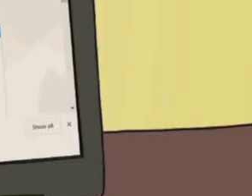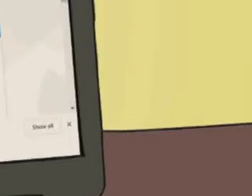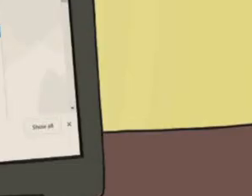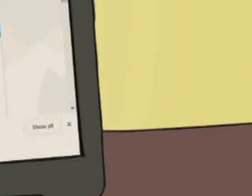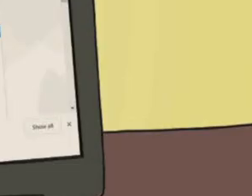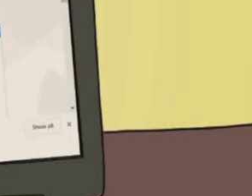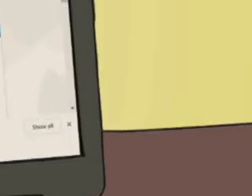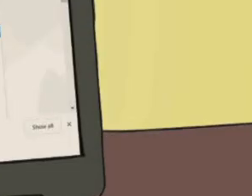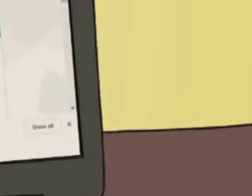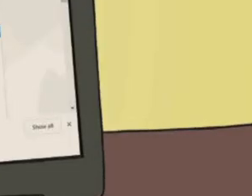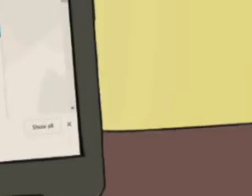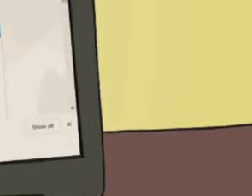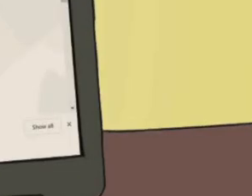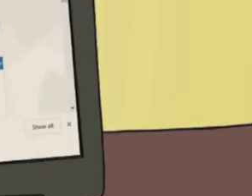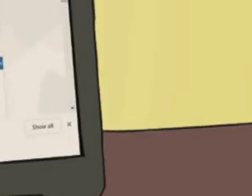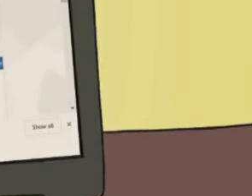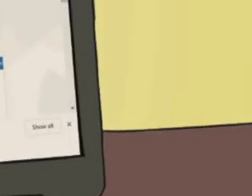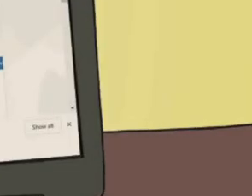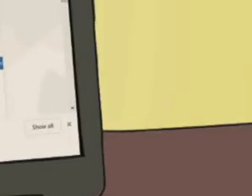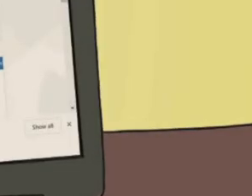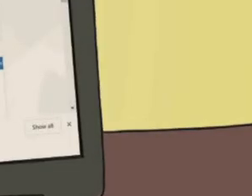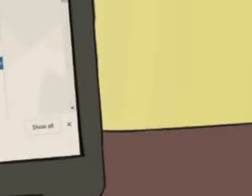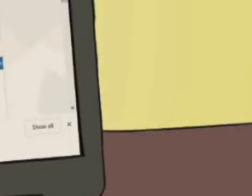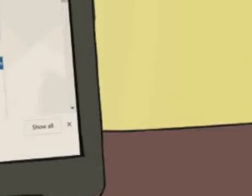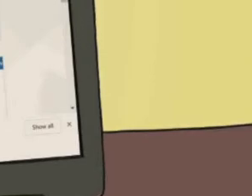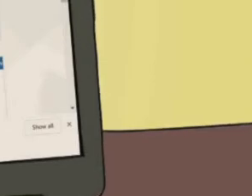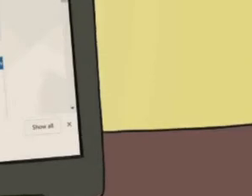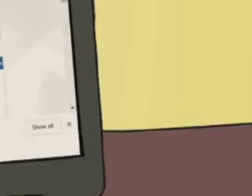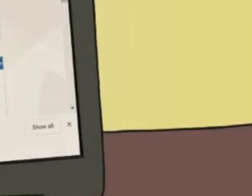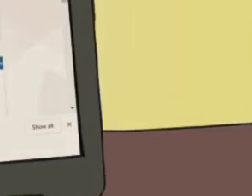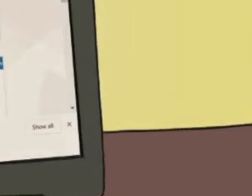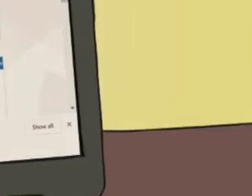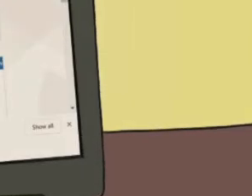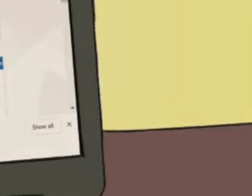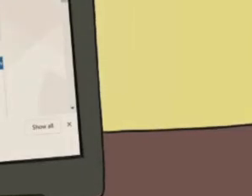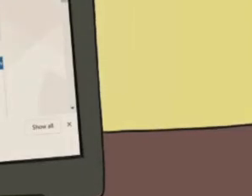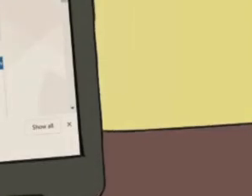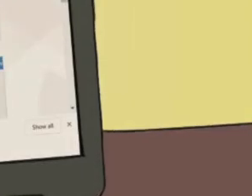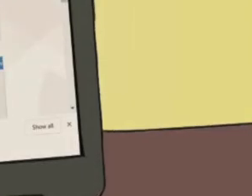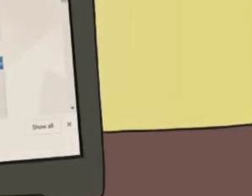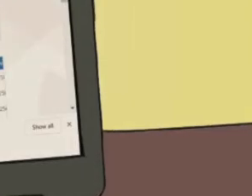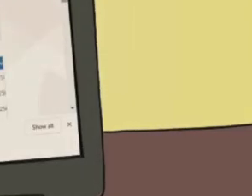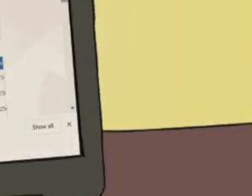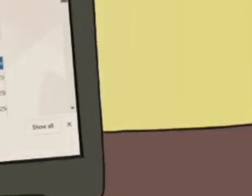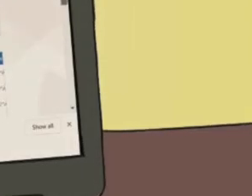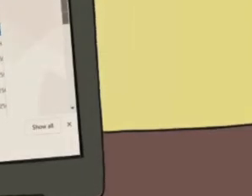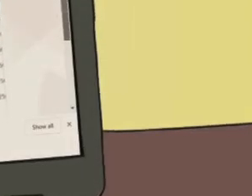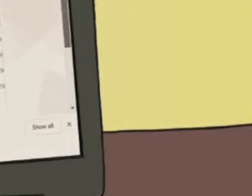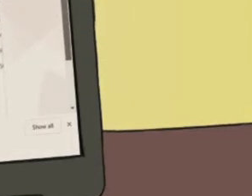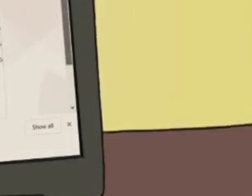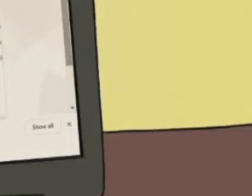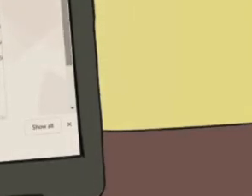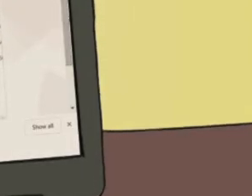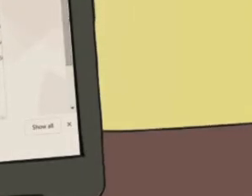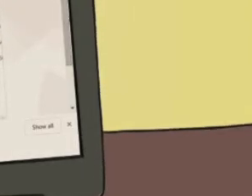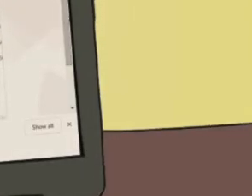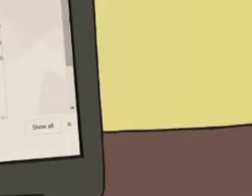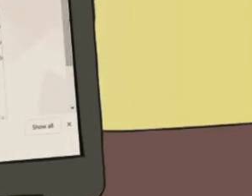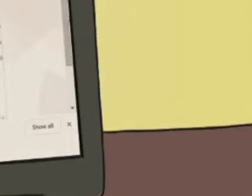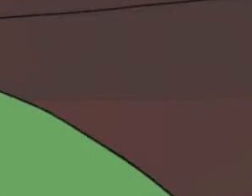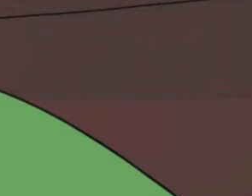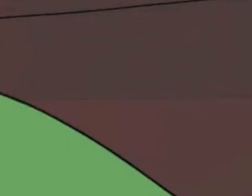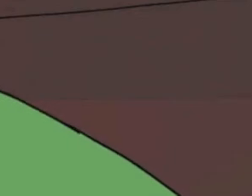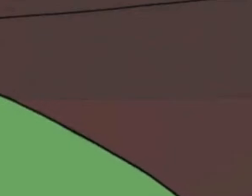improve on your record keeping? How so? Katituliku computer with EFRIS. I just search using the fiscal document number and I retrieve the records I'm looking